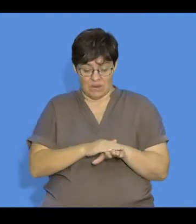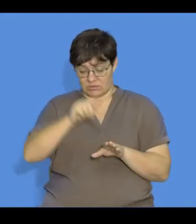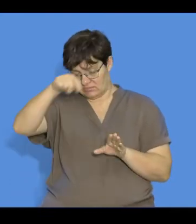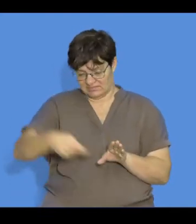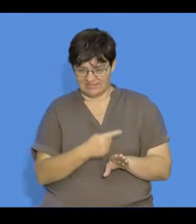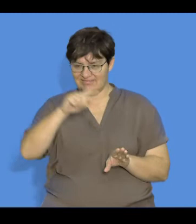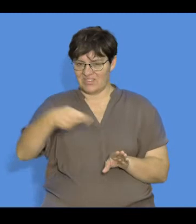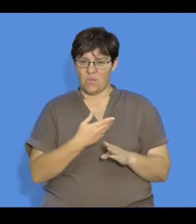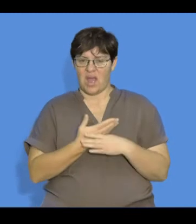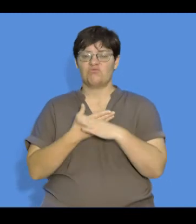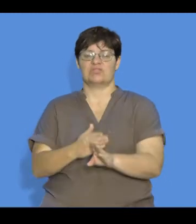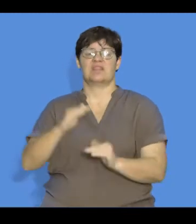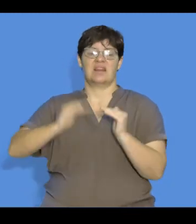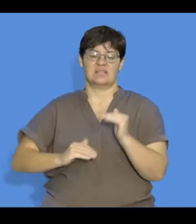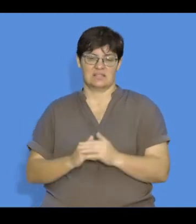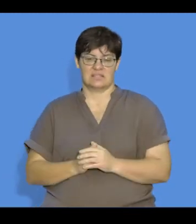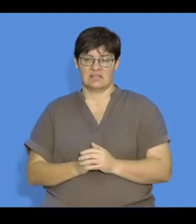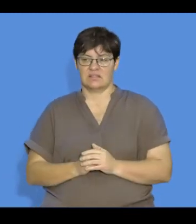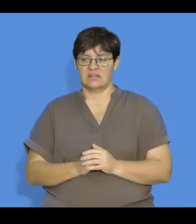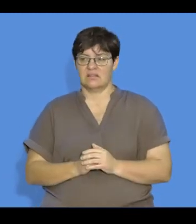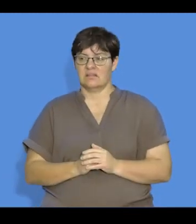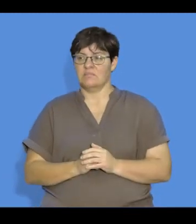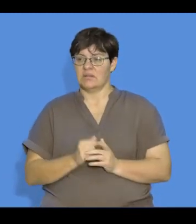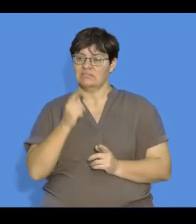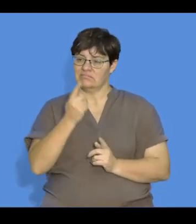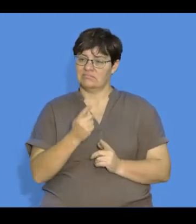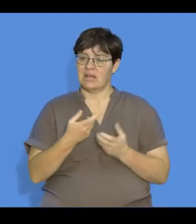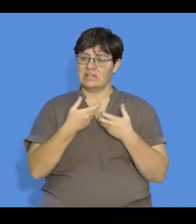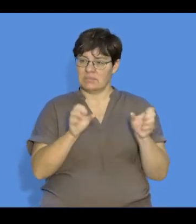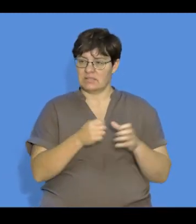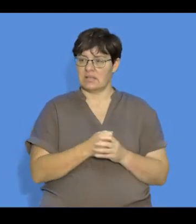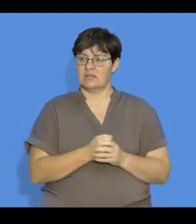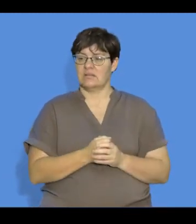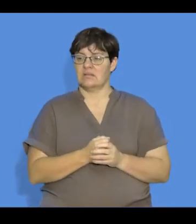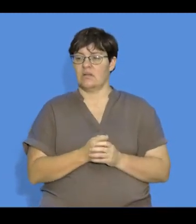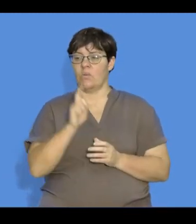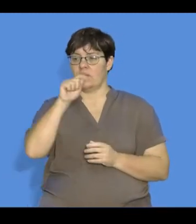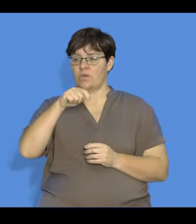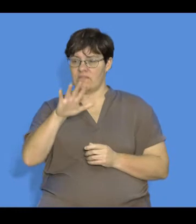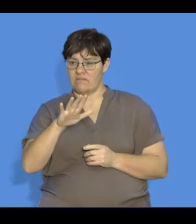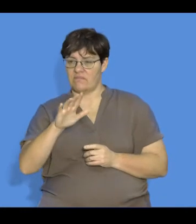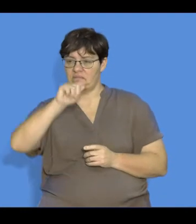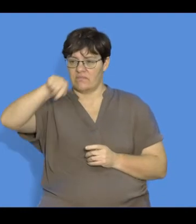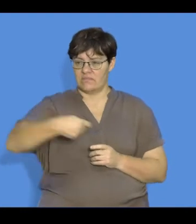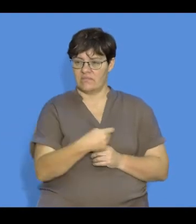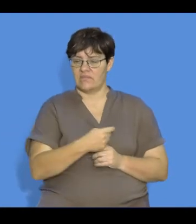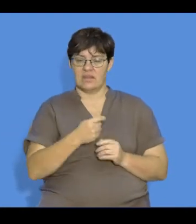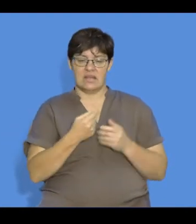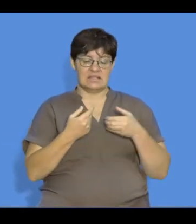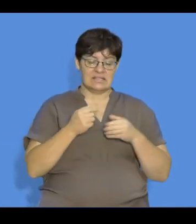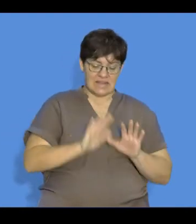there's lesser resistance, but the total current of 1.5 amperes is split between the 10 ohm and the 5